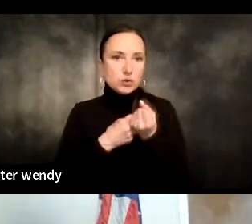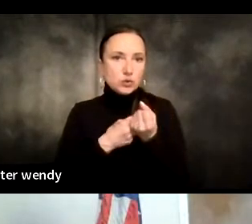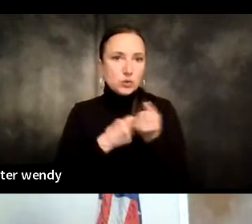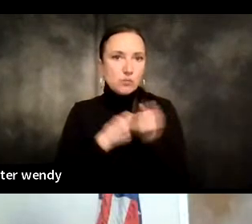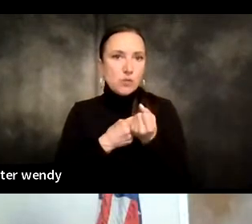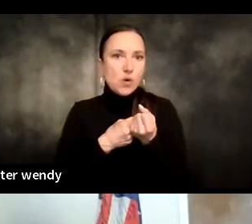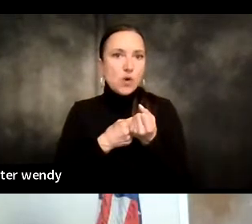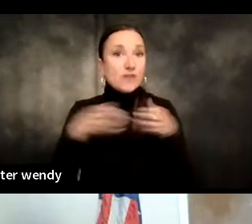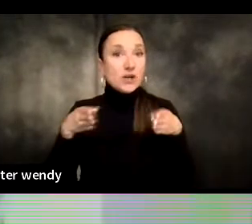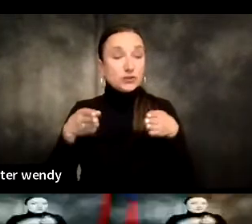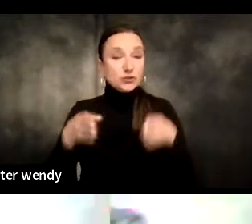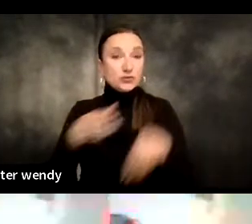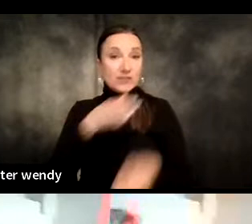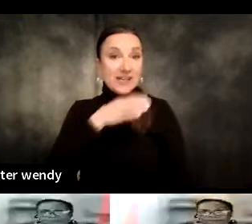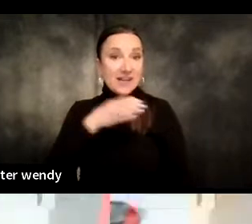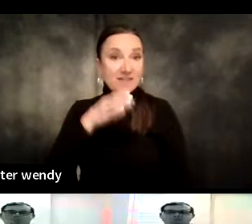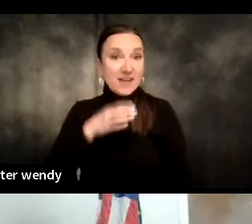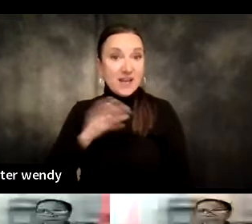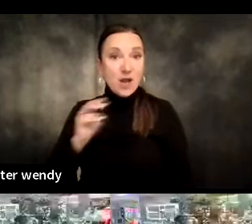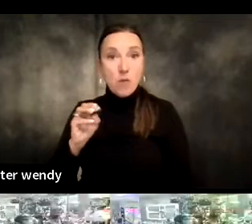street cafe on Moore Street.